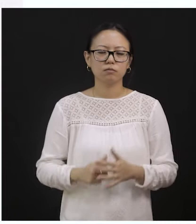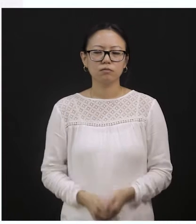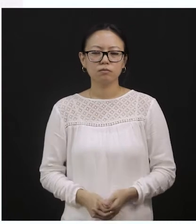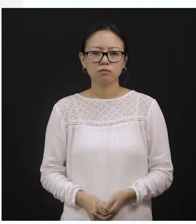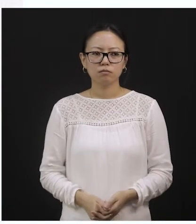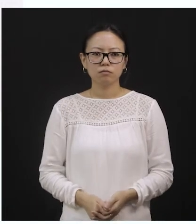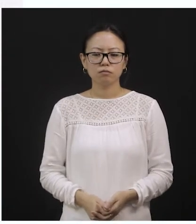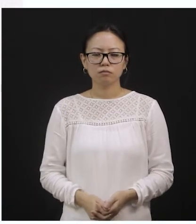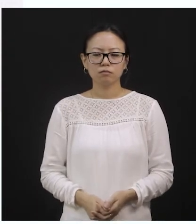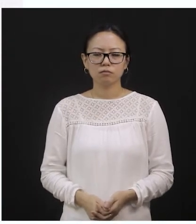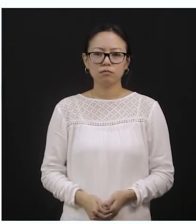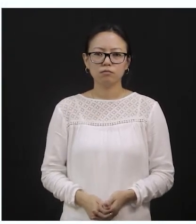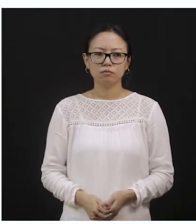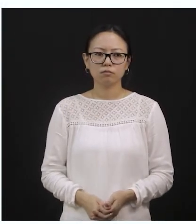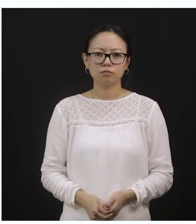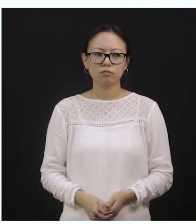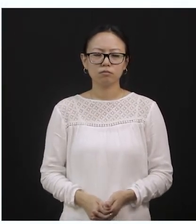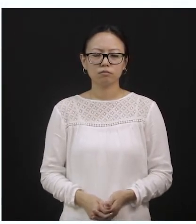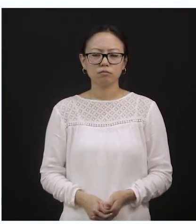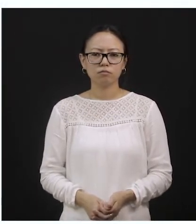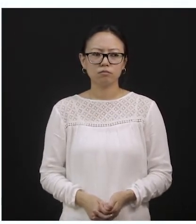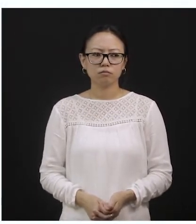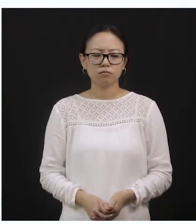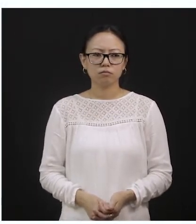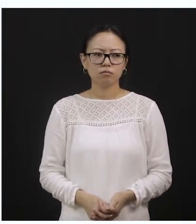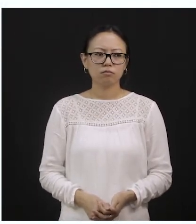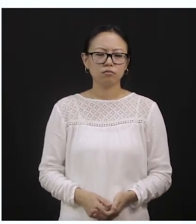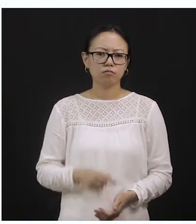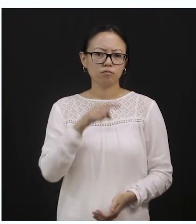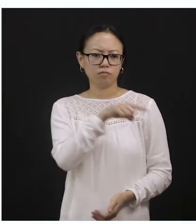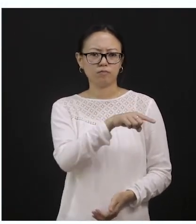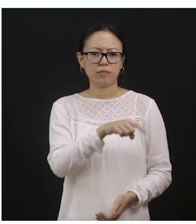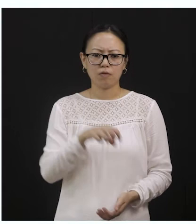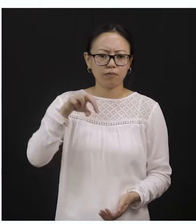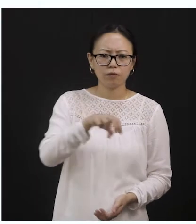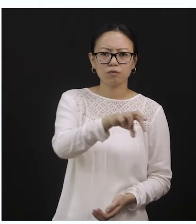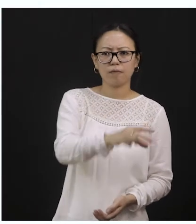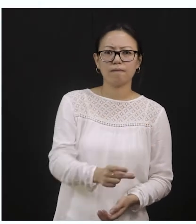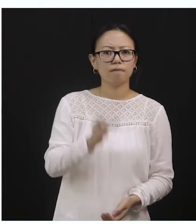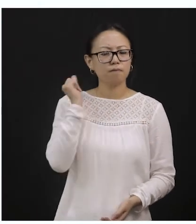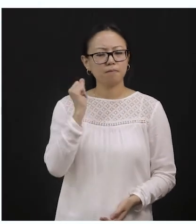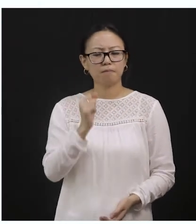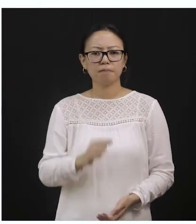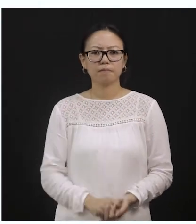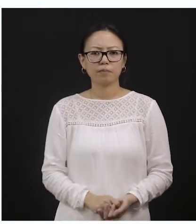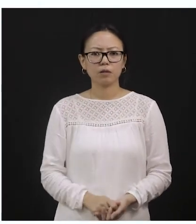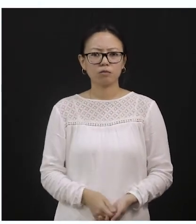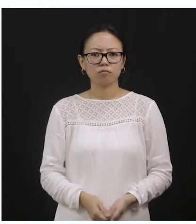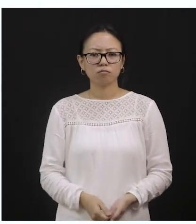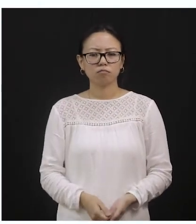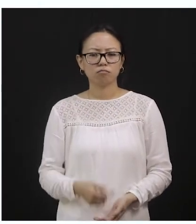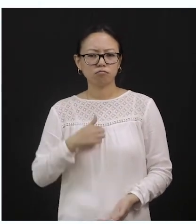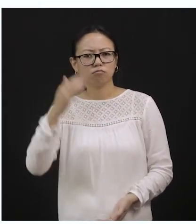C-O-C-K-R-O-A-C-H. Cockroach. All right. So this cockroach, they are very fast. You must have also witnessed that,